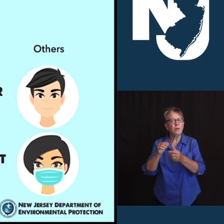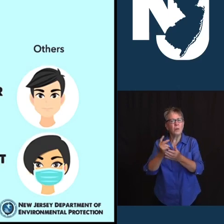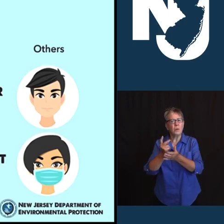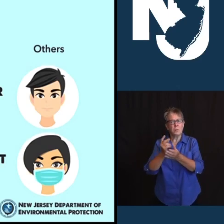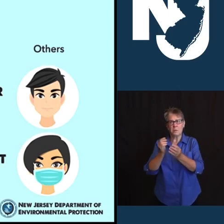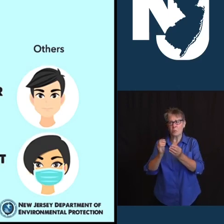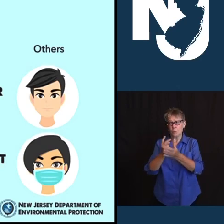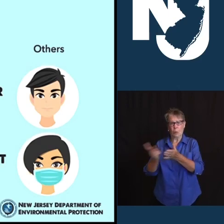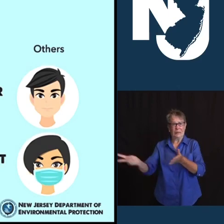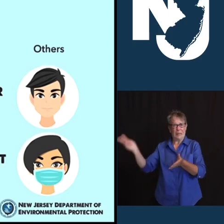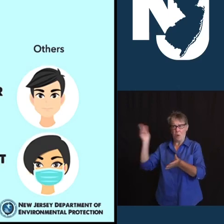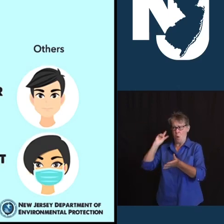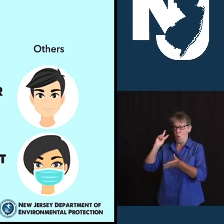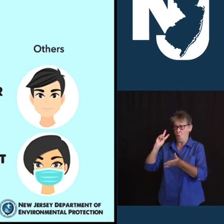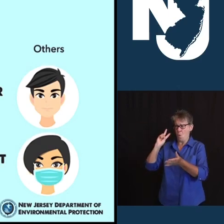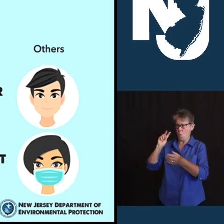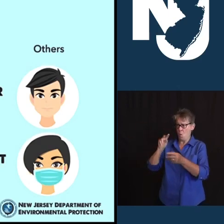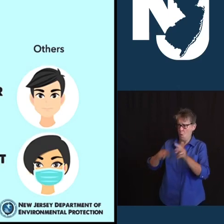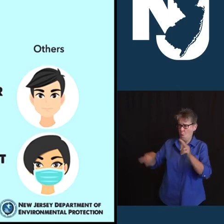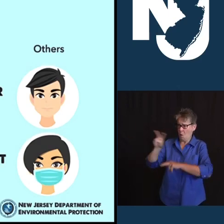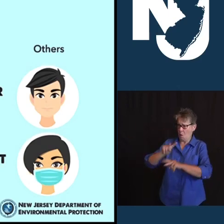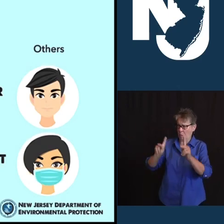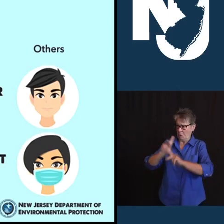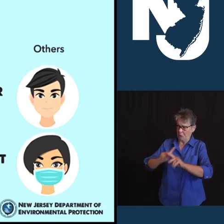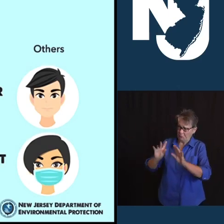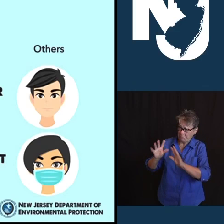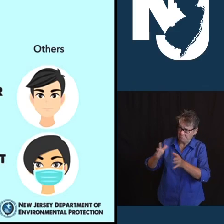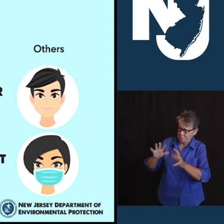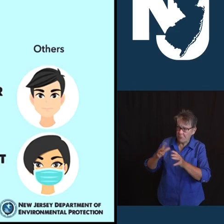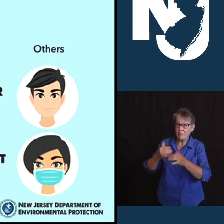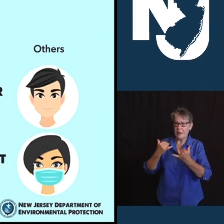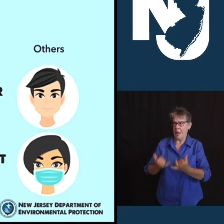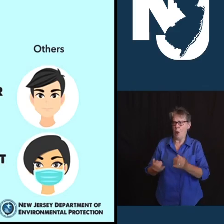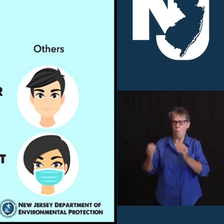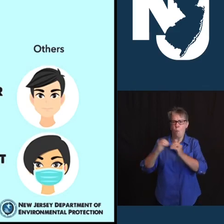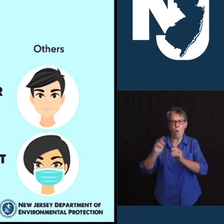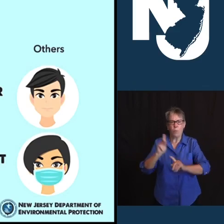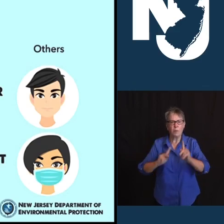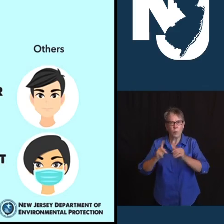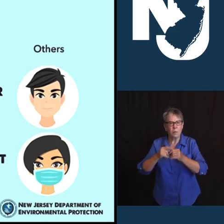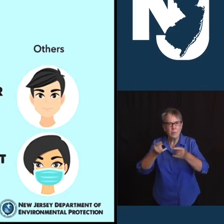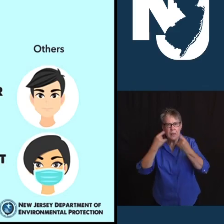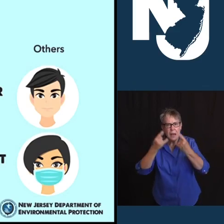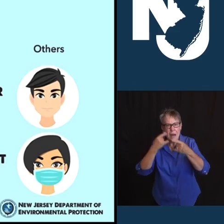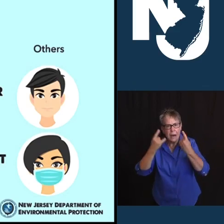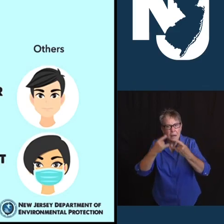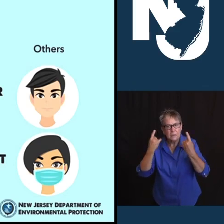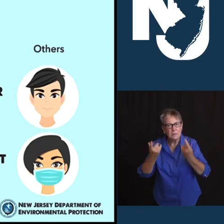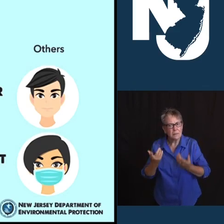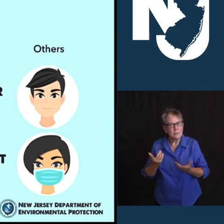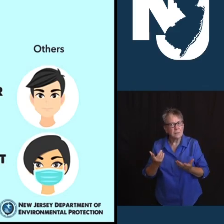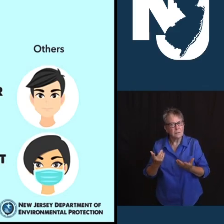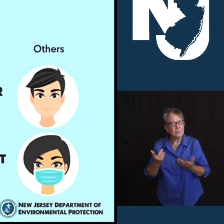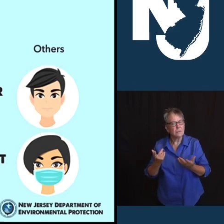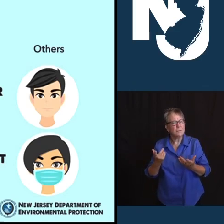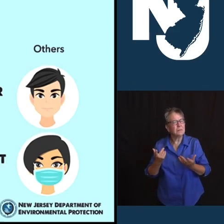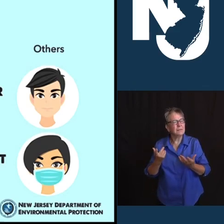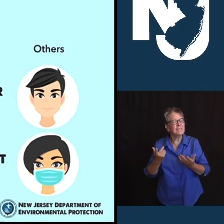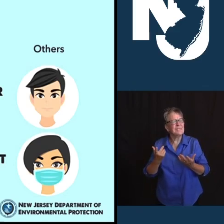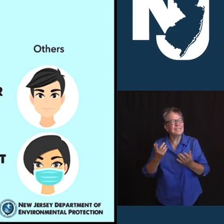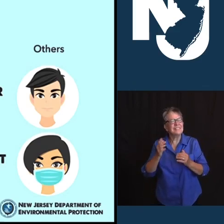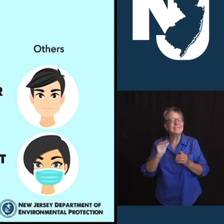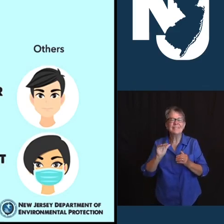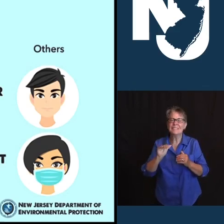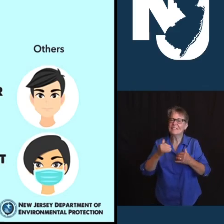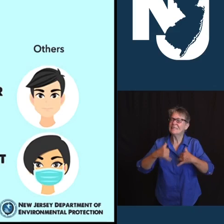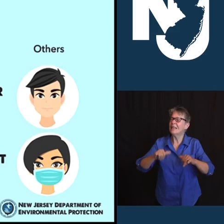not doing that. If we are to defeat this virus, we need everyone to pull together. We've done a tremendous job over the past 4